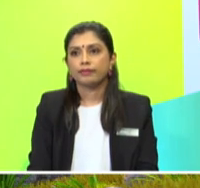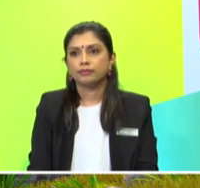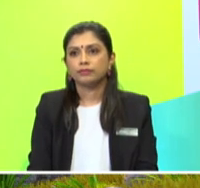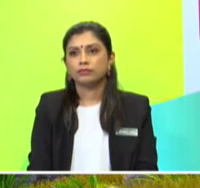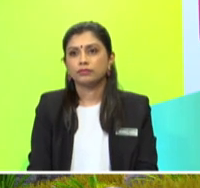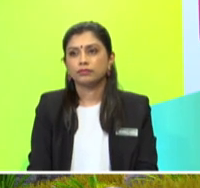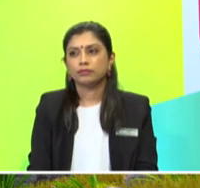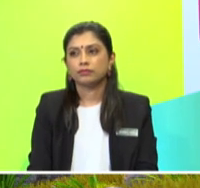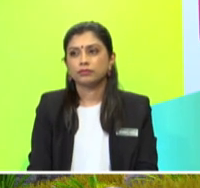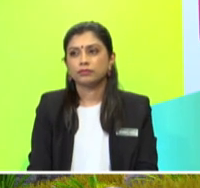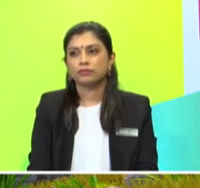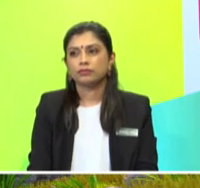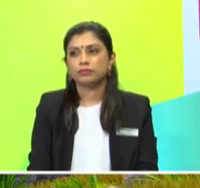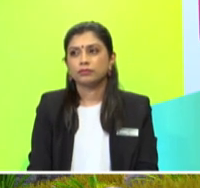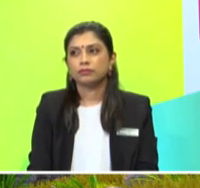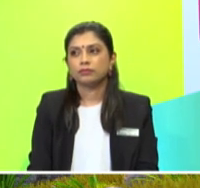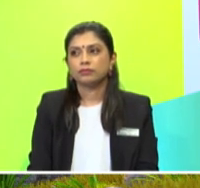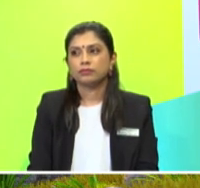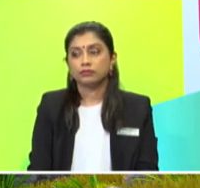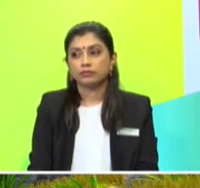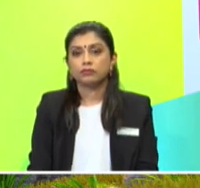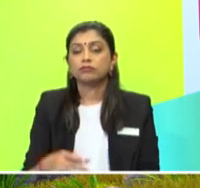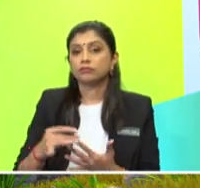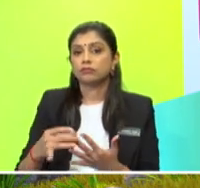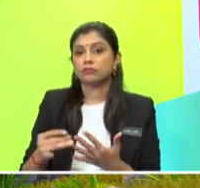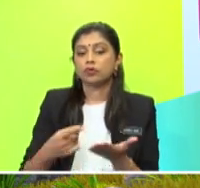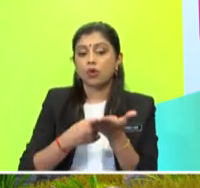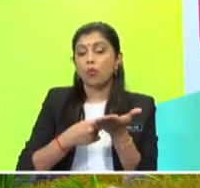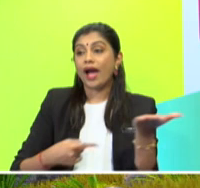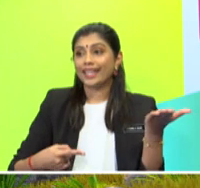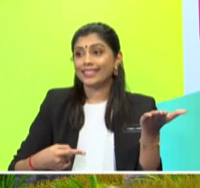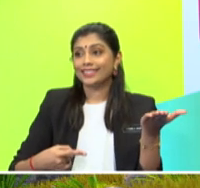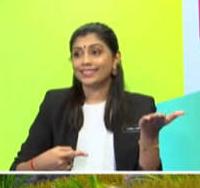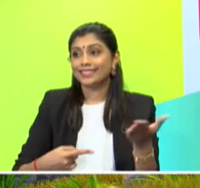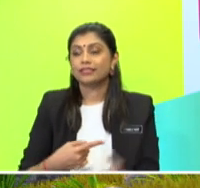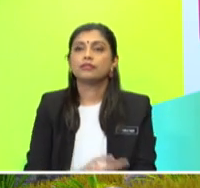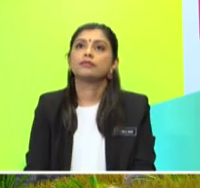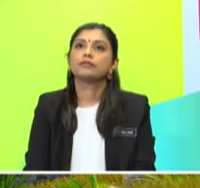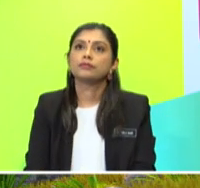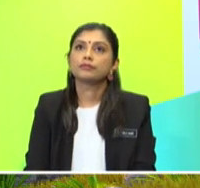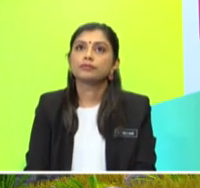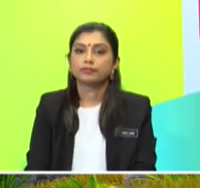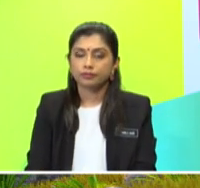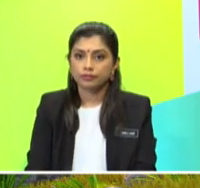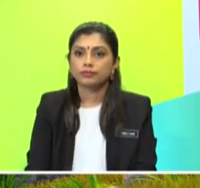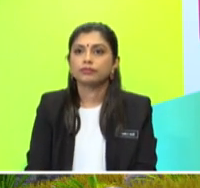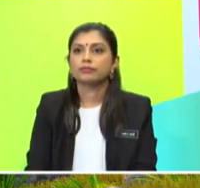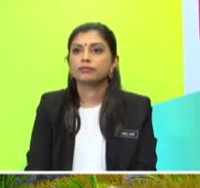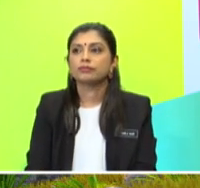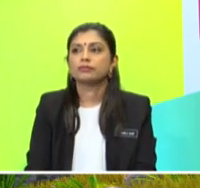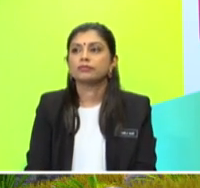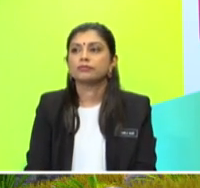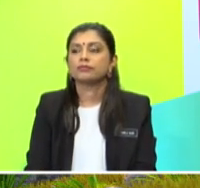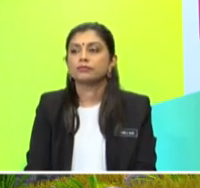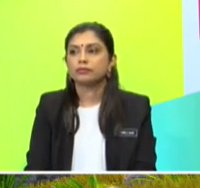I will choose what. What? Okay. What to do to stay healthy. What to do to stay healthy. I will start with